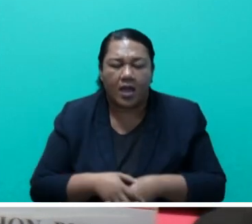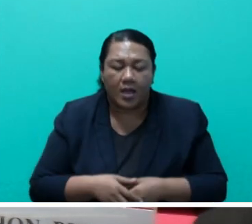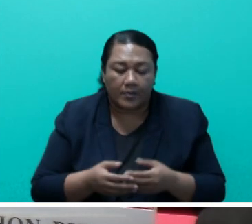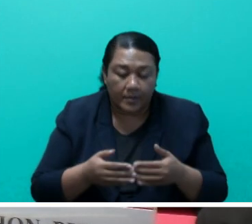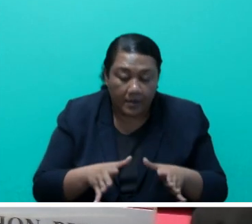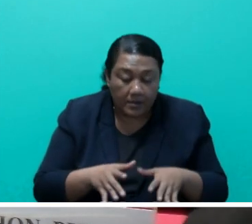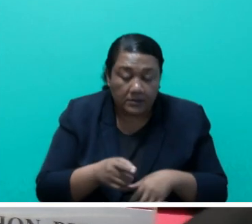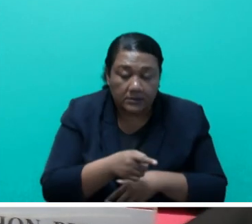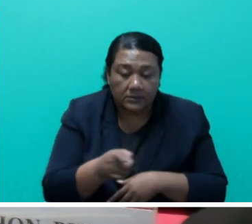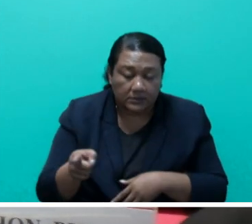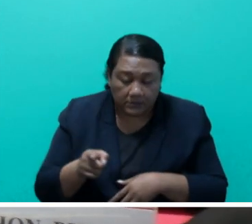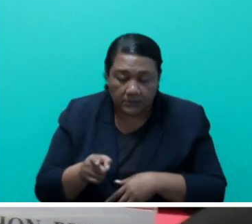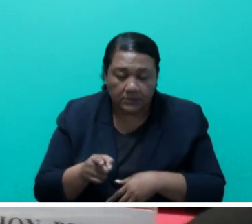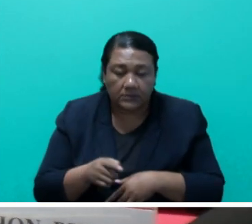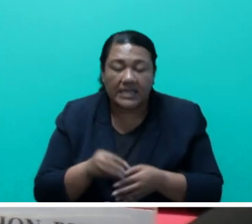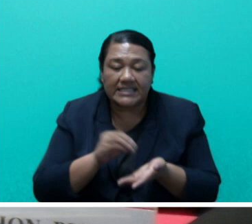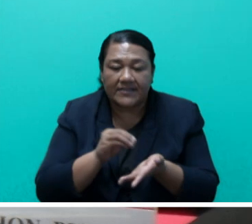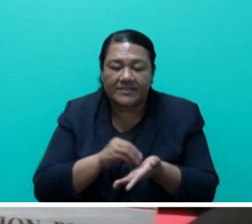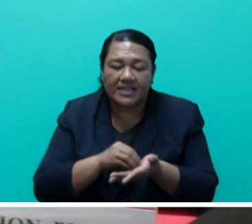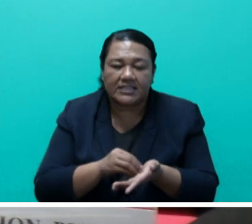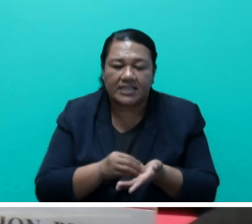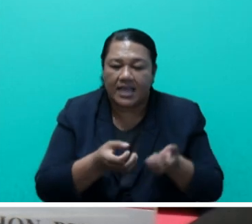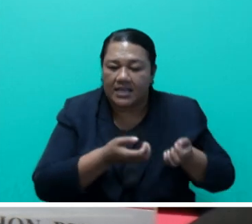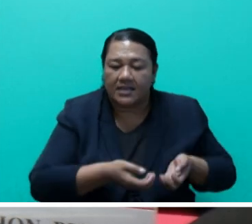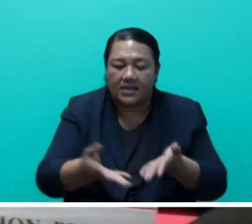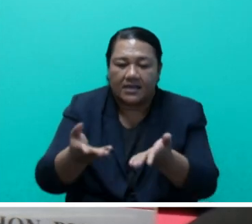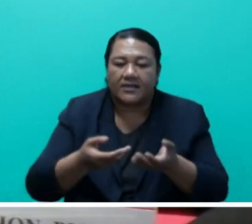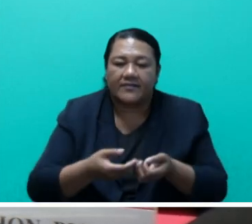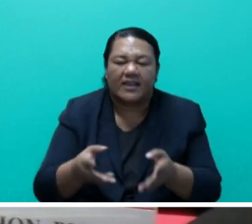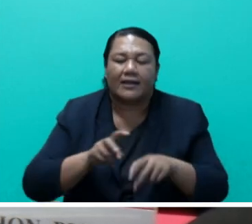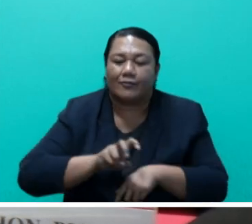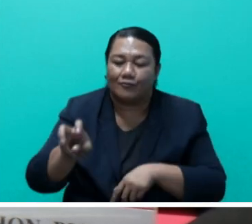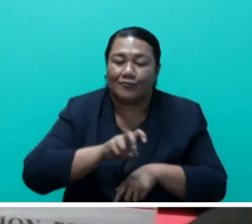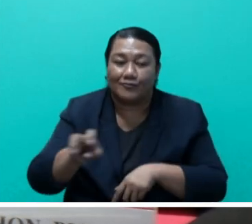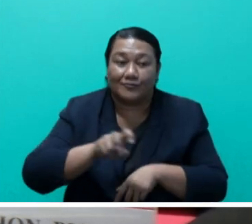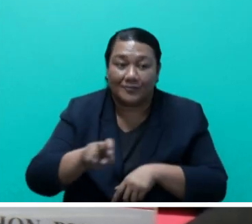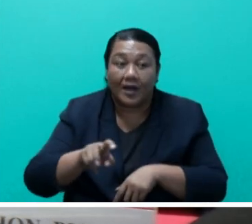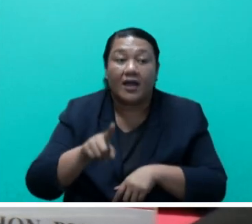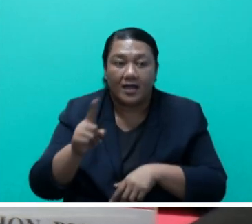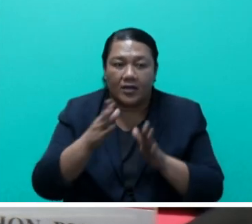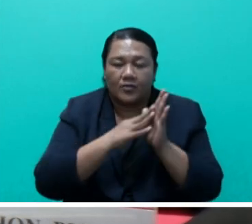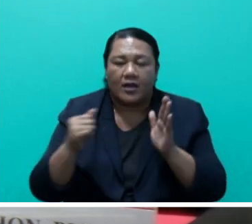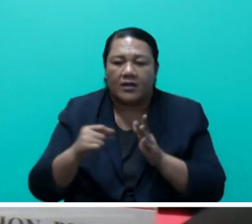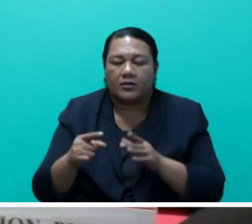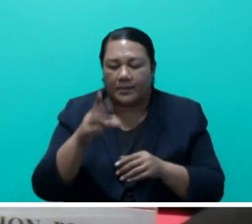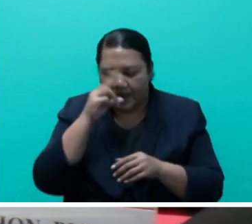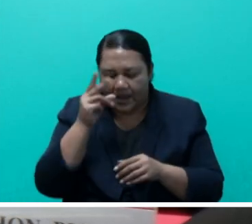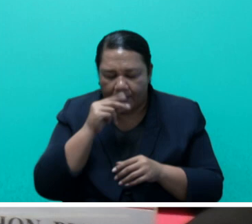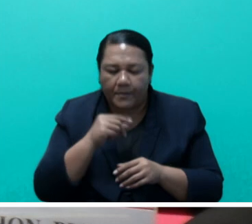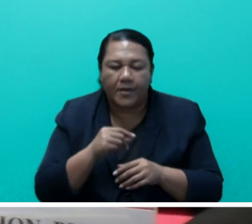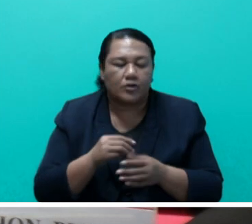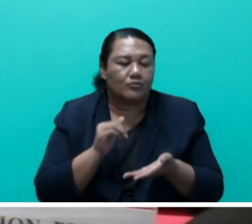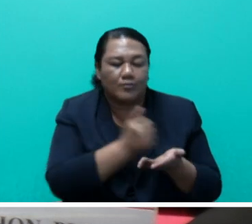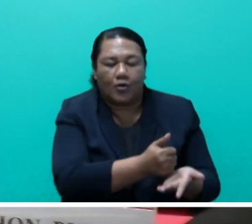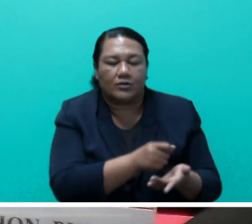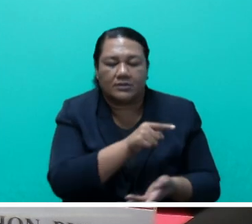services and delivery to support our farmers. Mr. Speaker, we must note that the sugarcane is a permanent